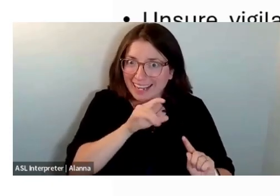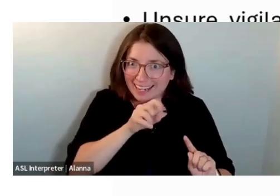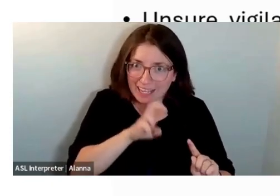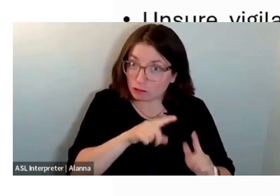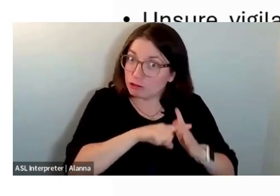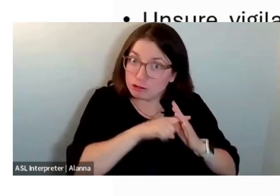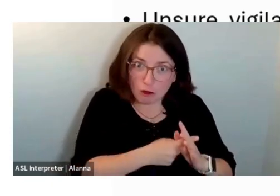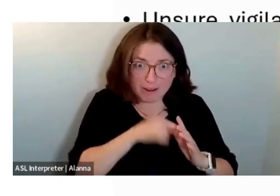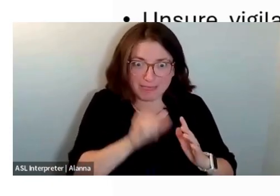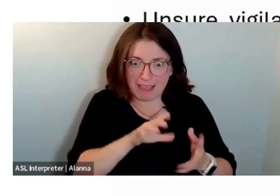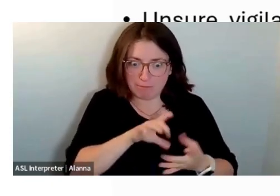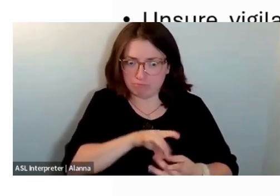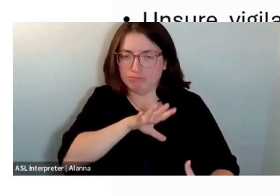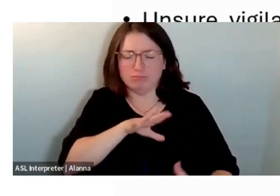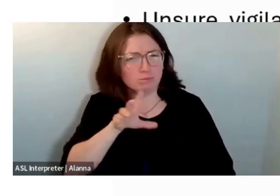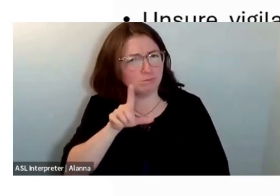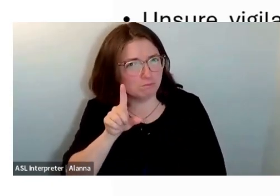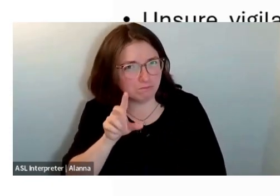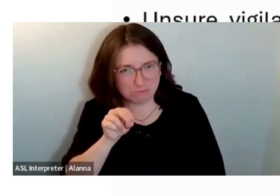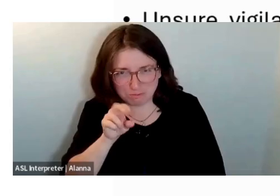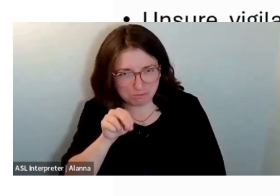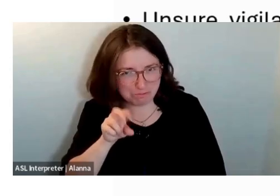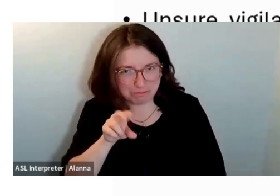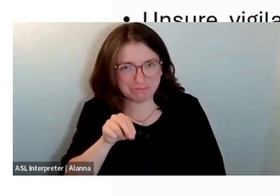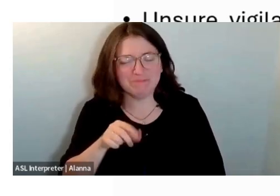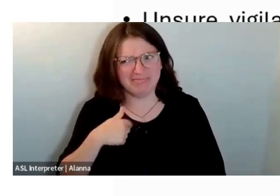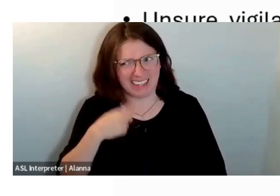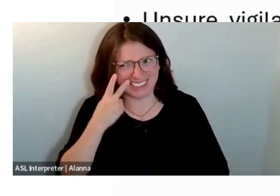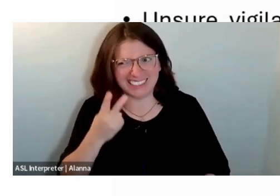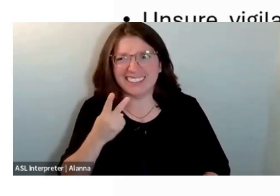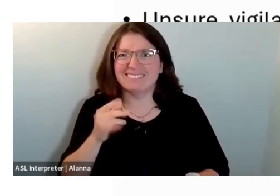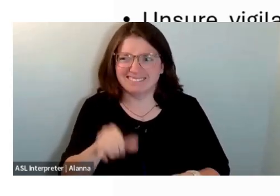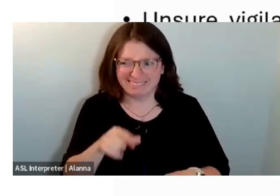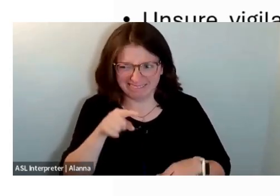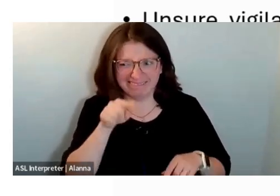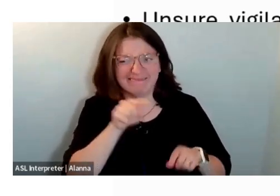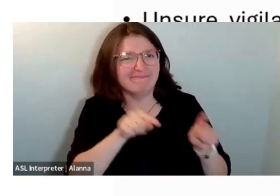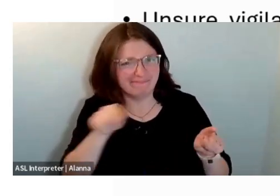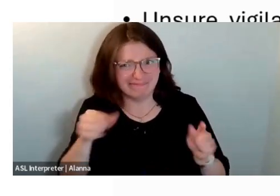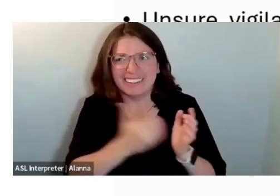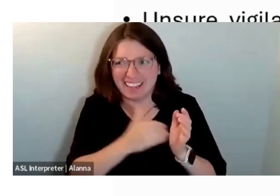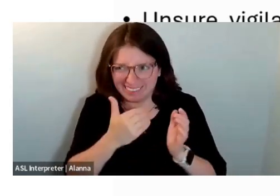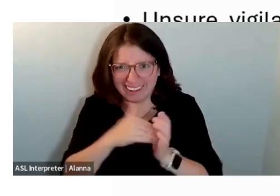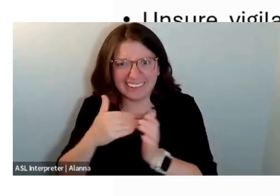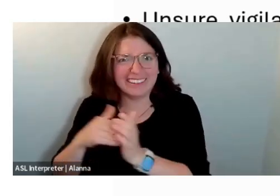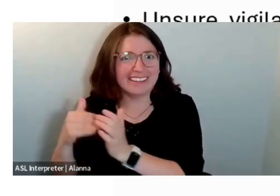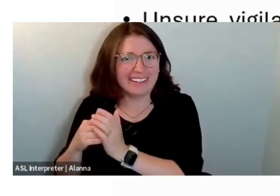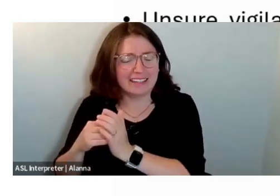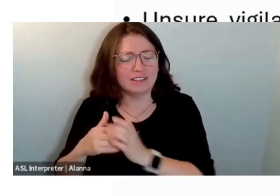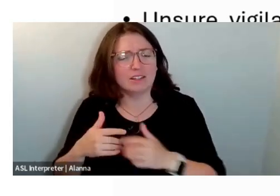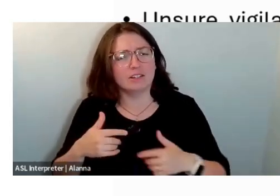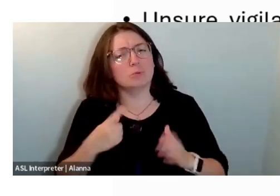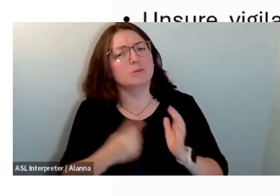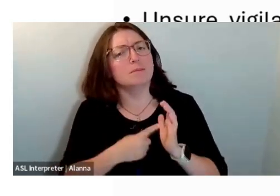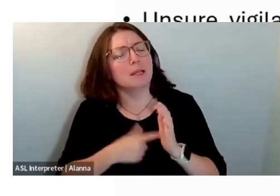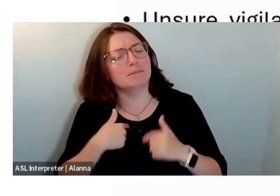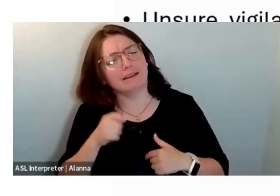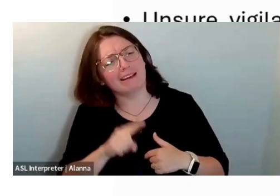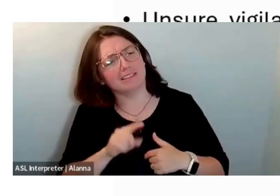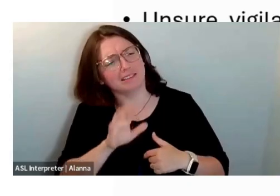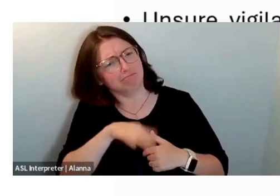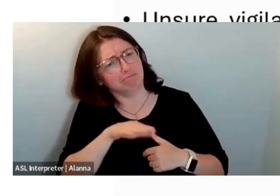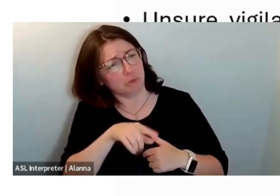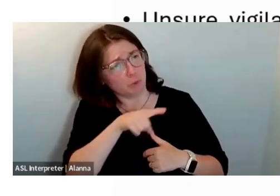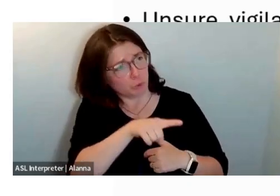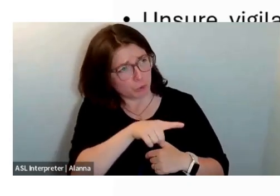more broadly around sexual concerns. And sometimes I ask, are you friends with your body?